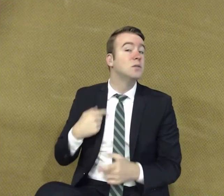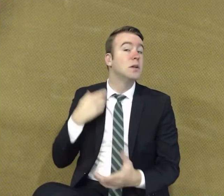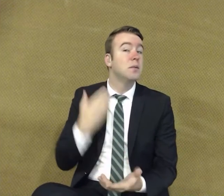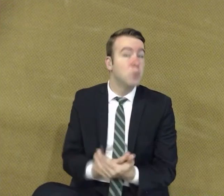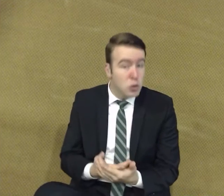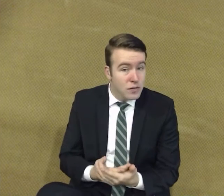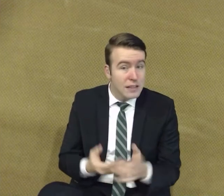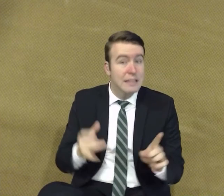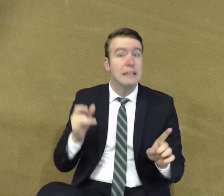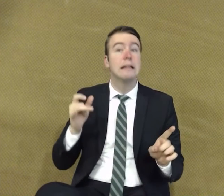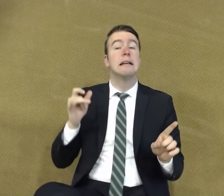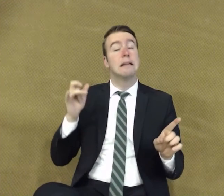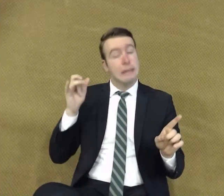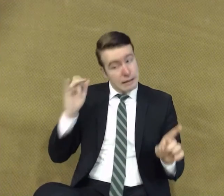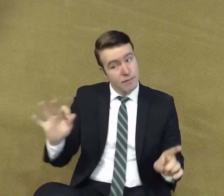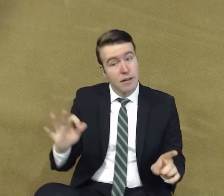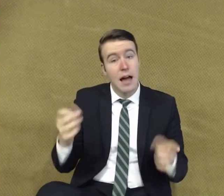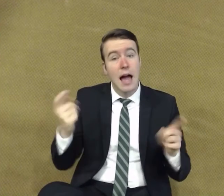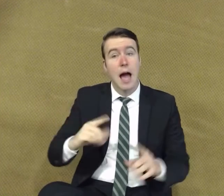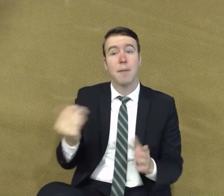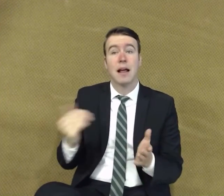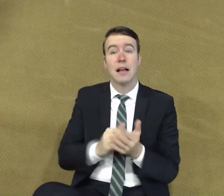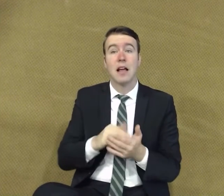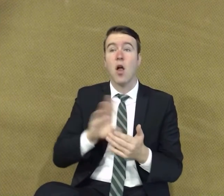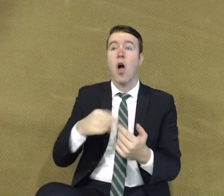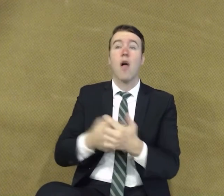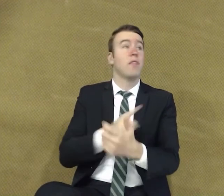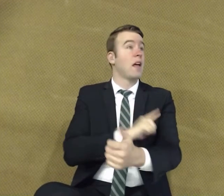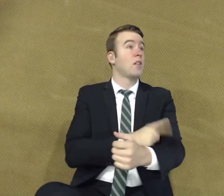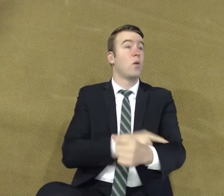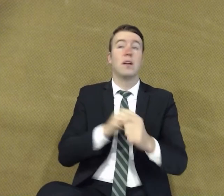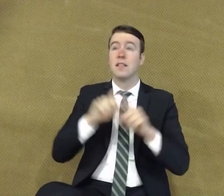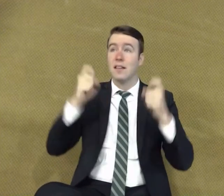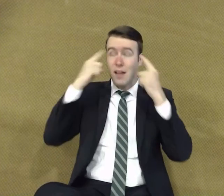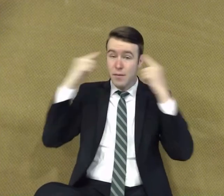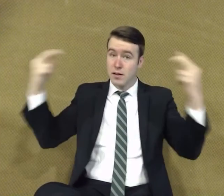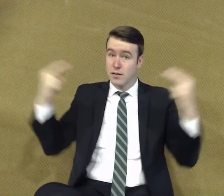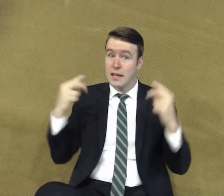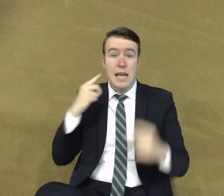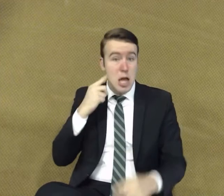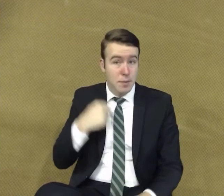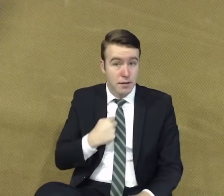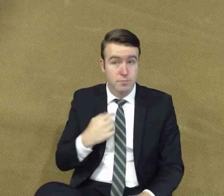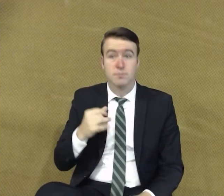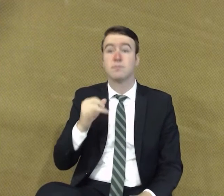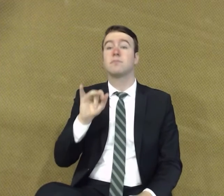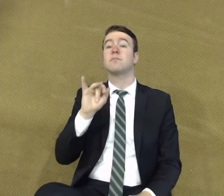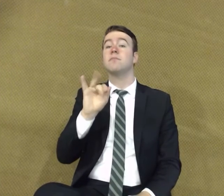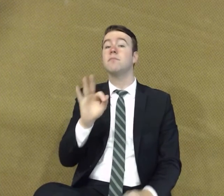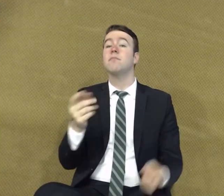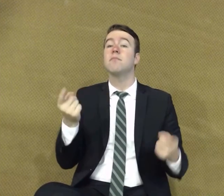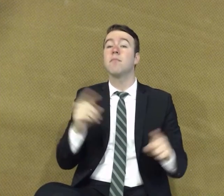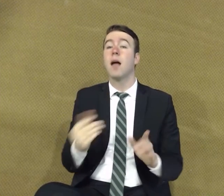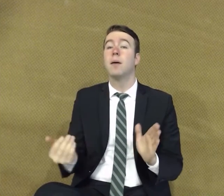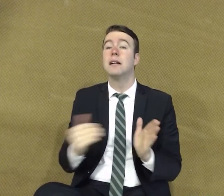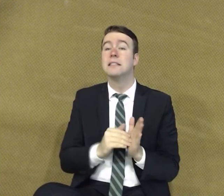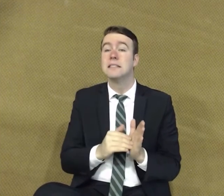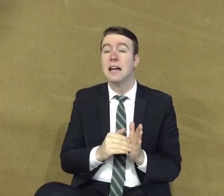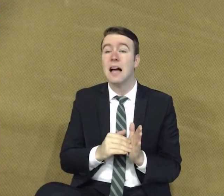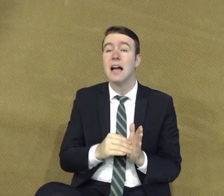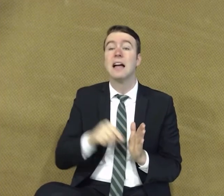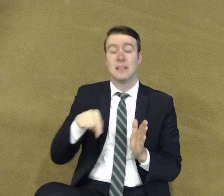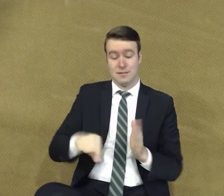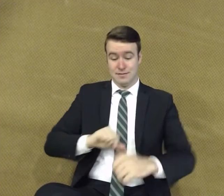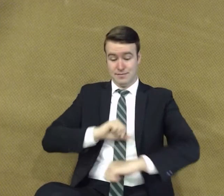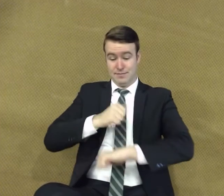this ever happens again, all of you authorities in government, hear me. If this ever happens again, this will